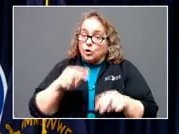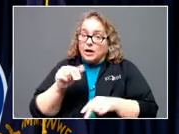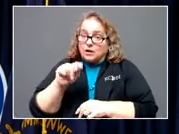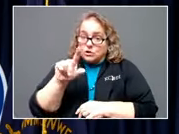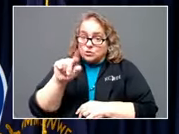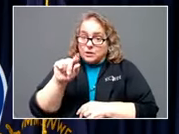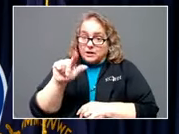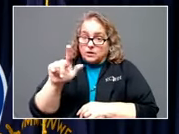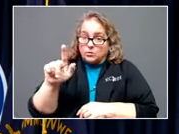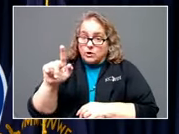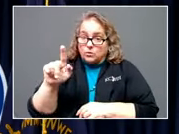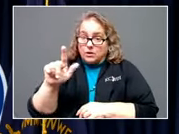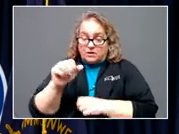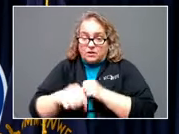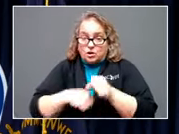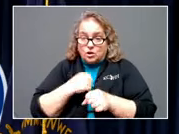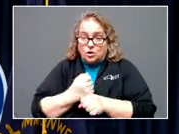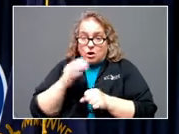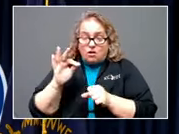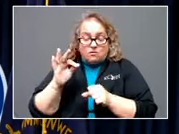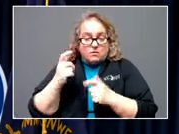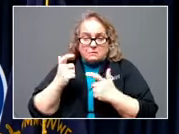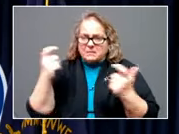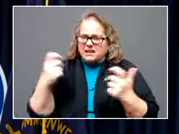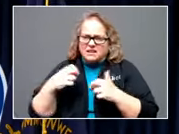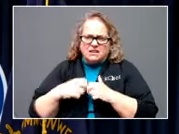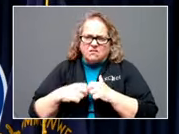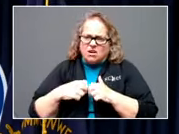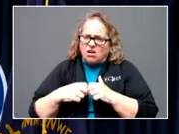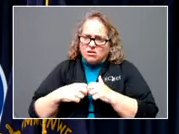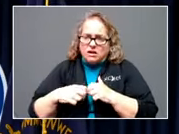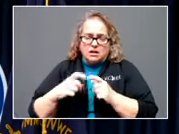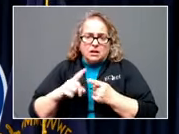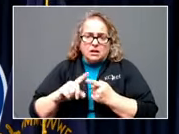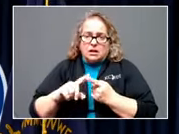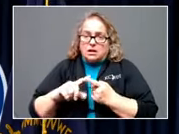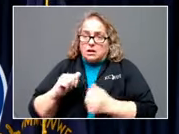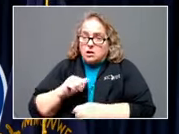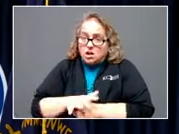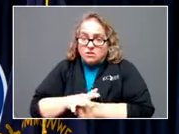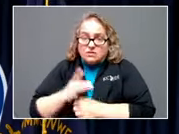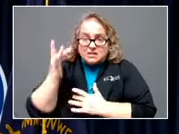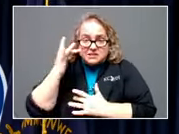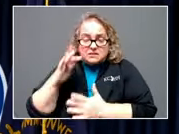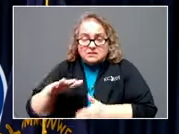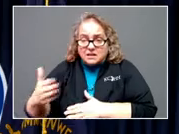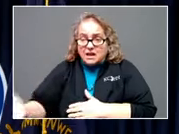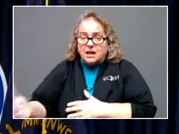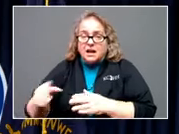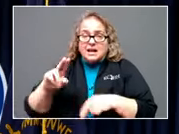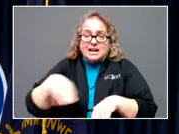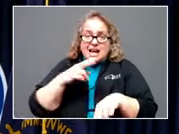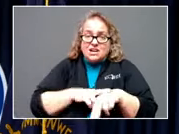a year of great difficulty, a pandemic taking so many lives, natural disasters bookending